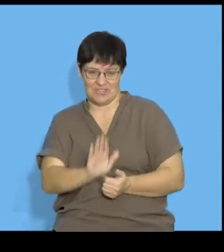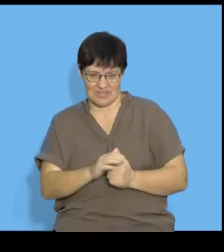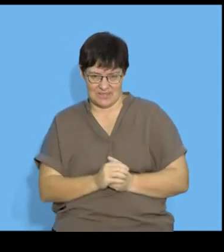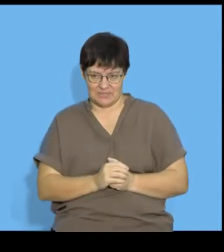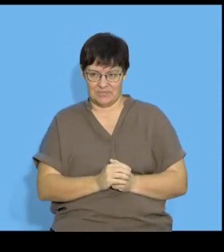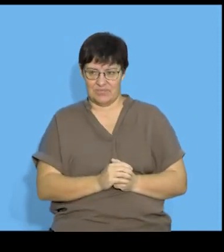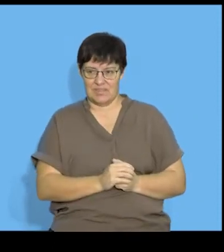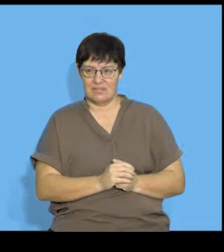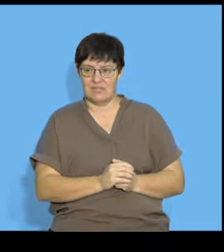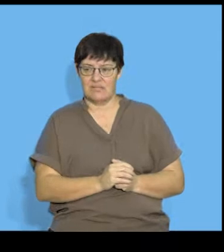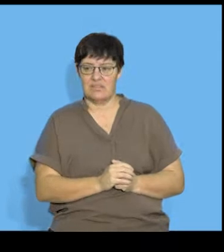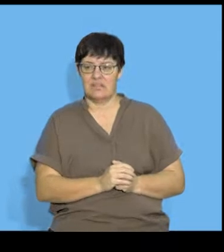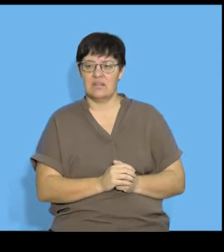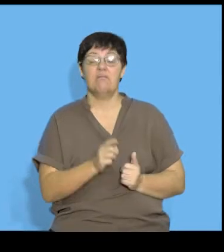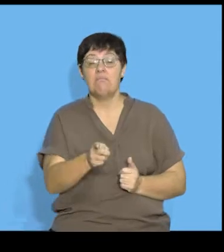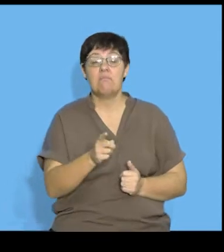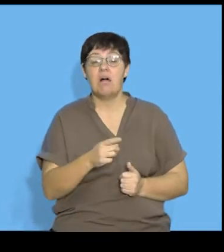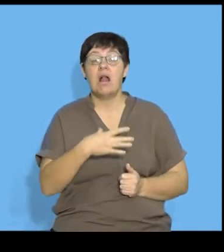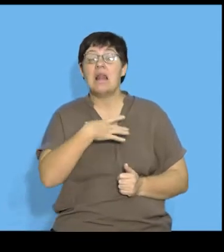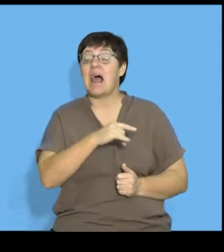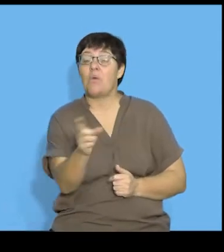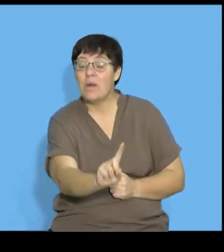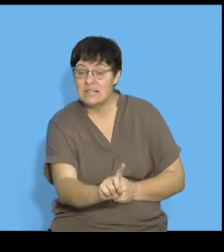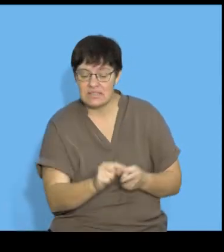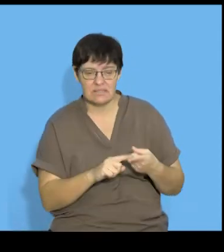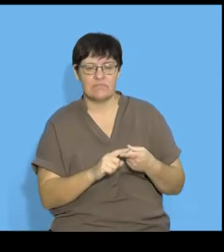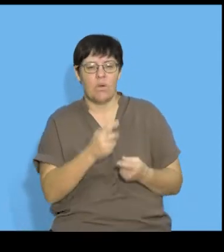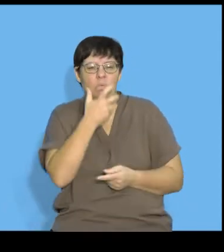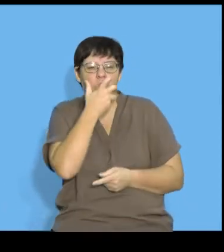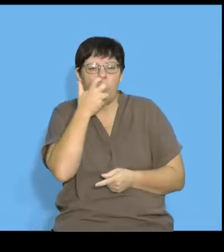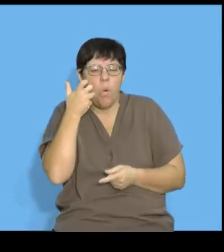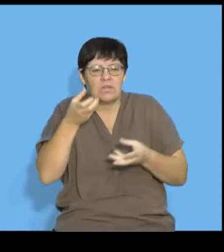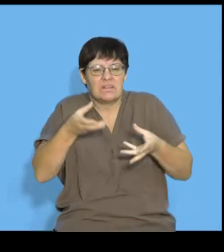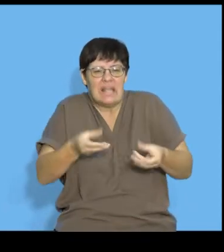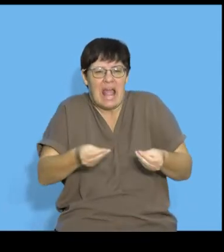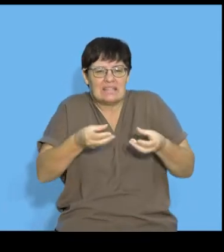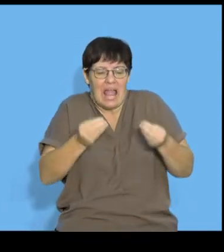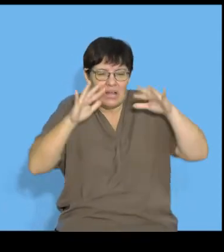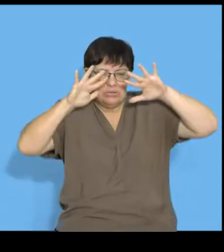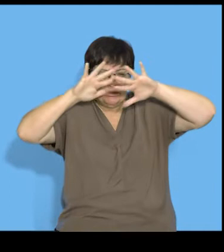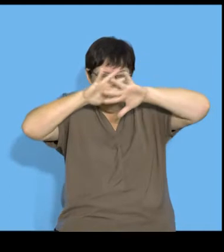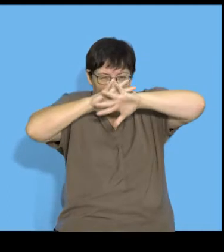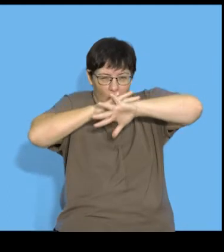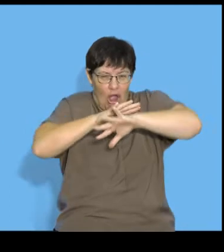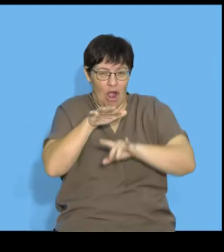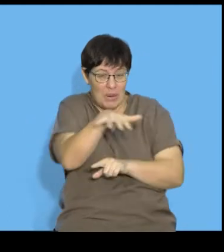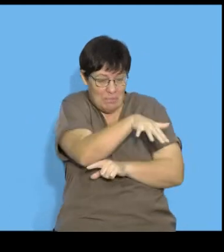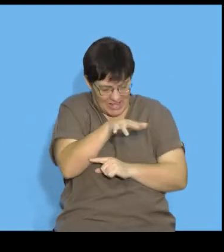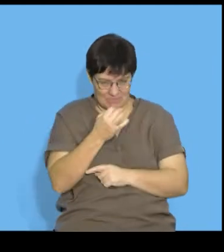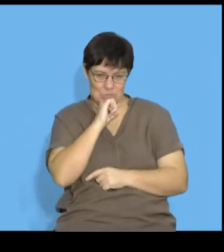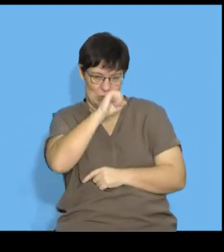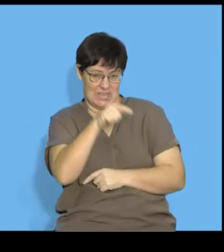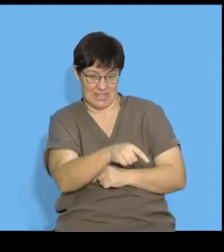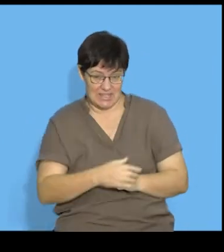and you'll see that. They like warm, moist, and dark places, right? So they don't